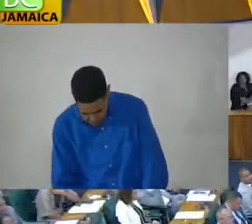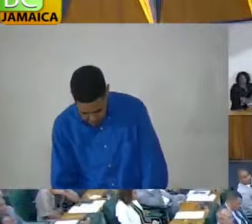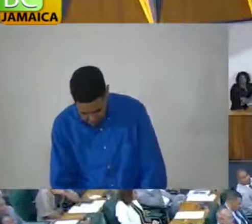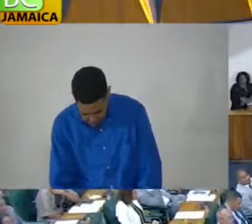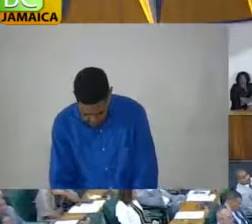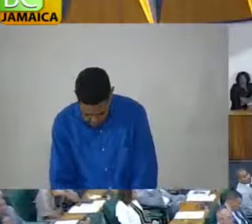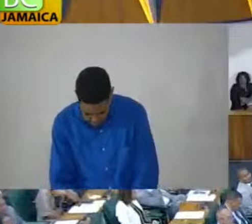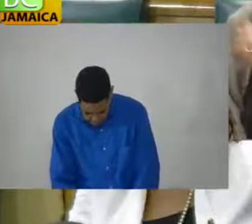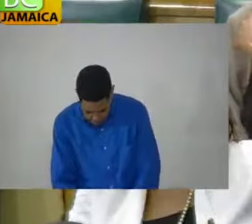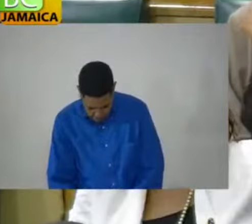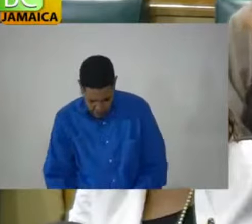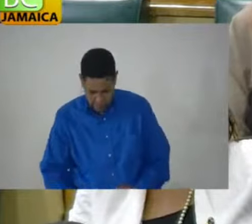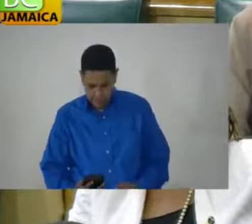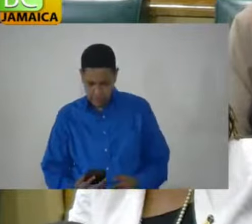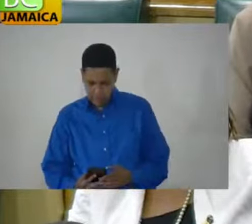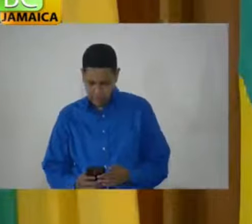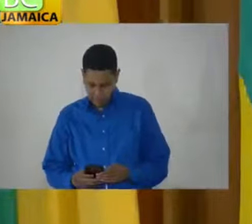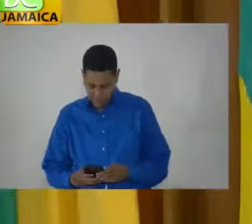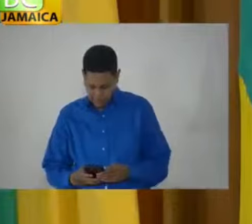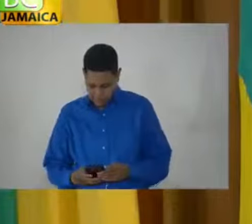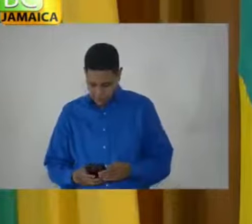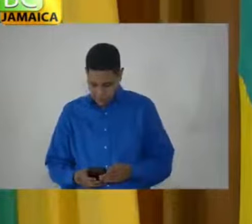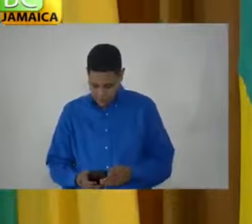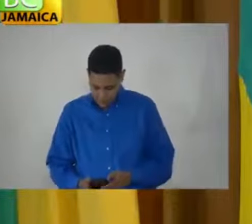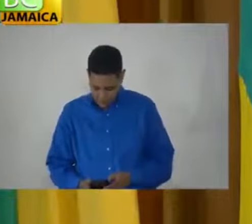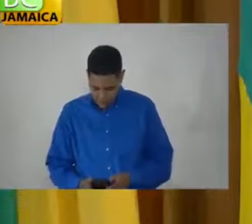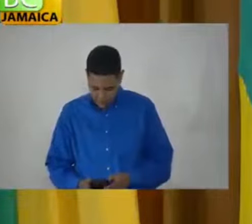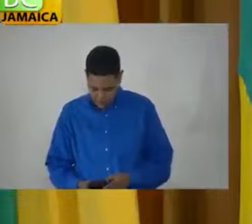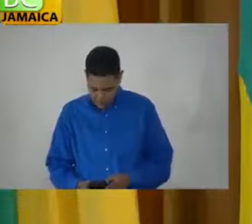Member Campbell, turn your mic on again, please. Thanks.